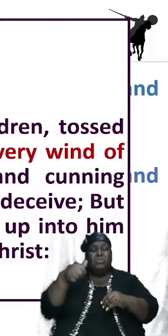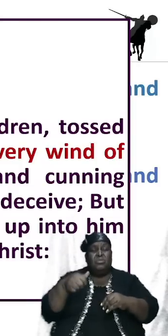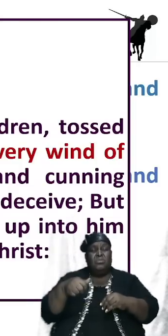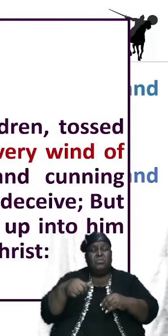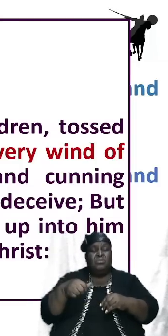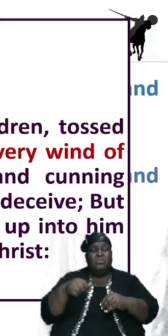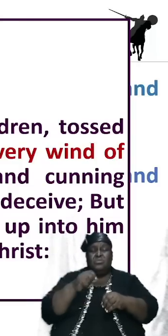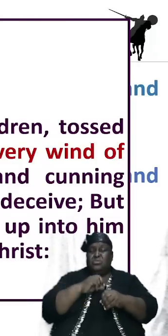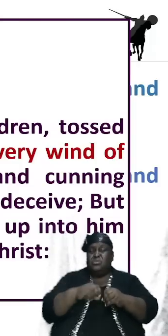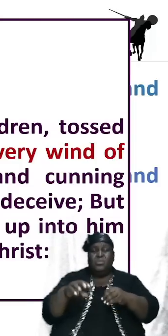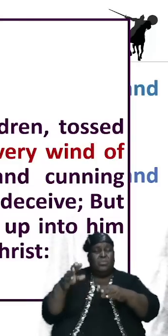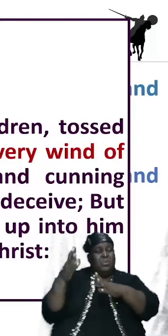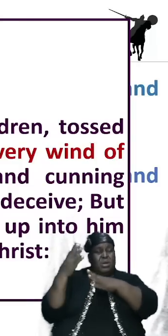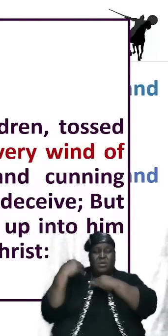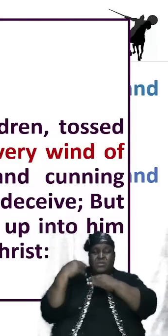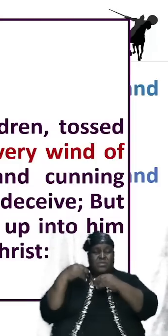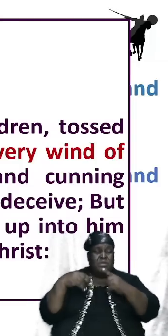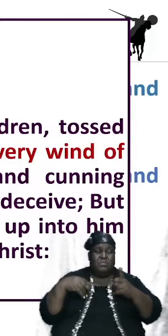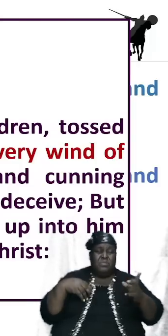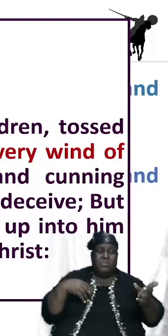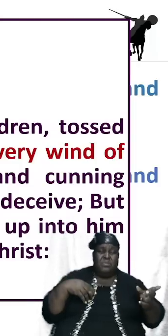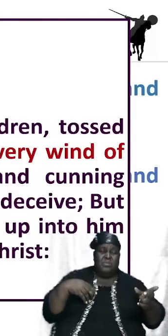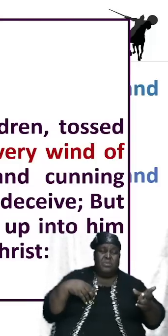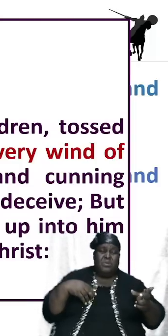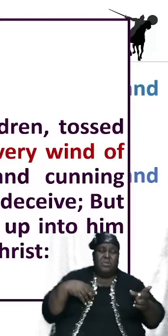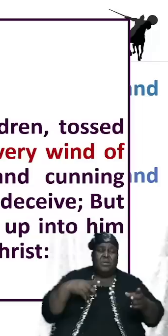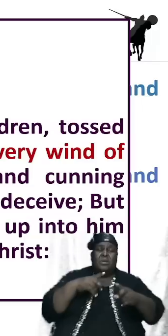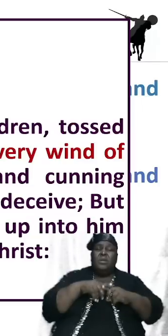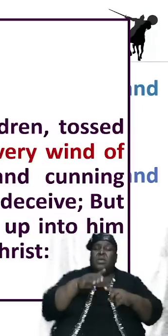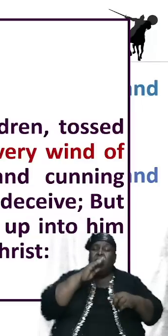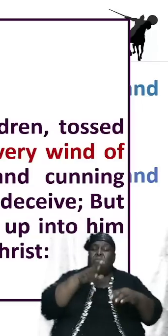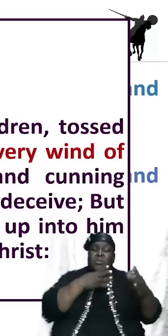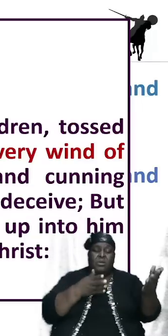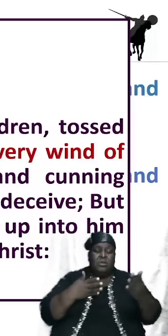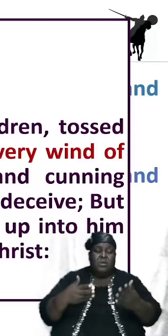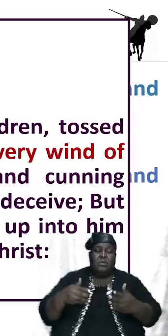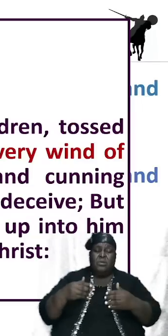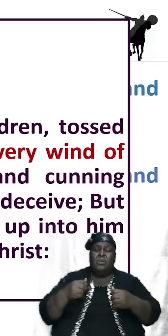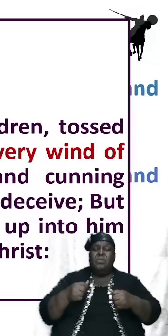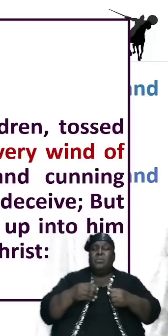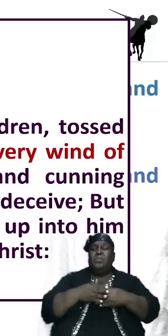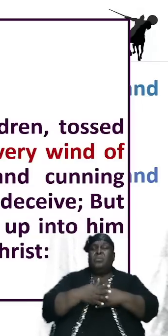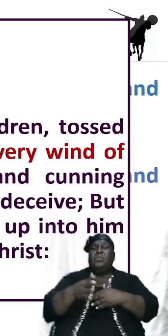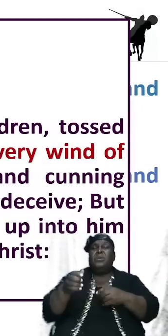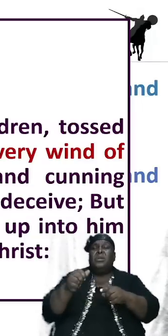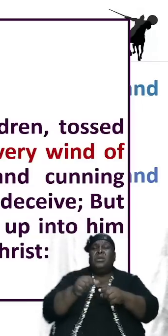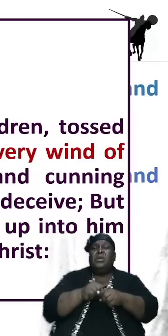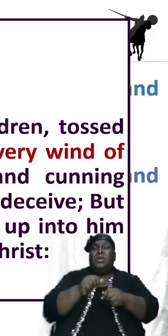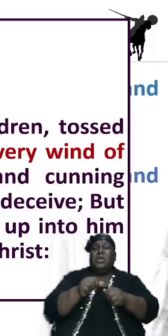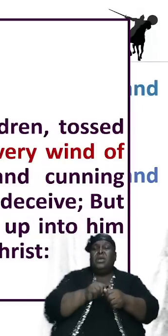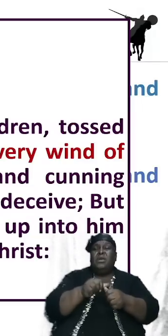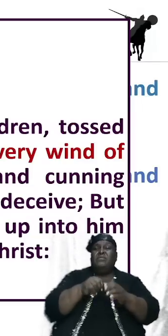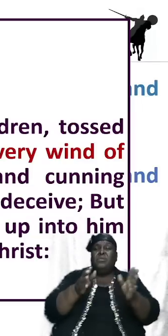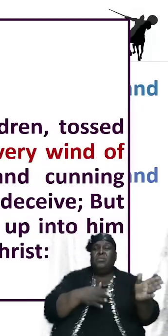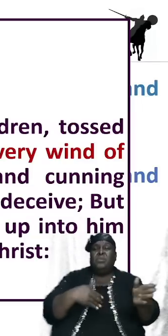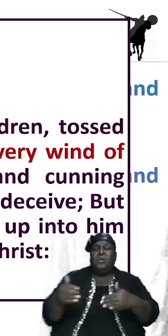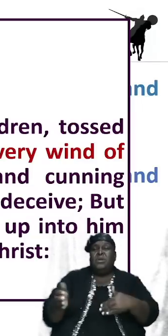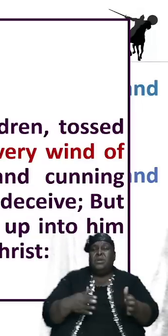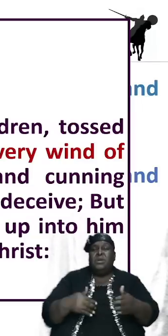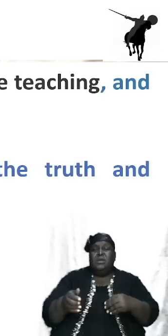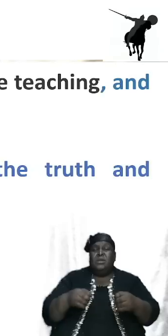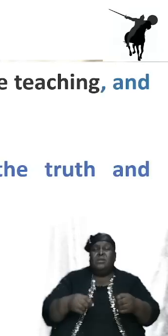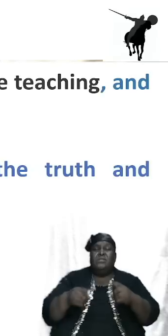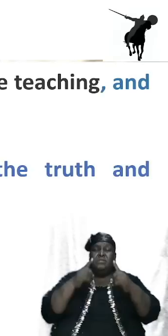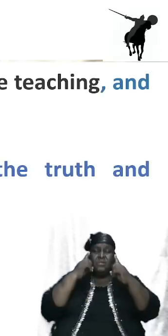will not be cared about with every wind of doctrine. No more like children tossed to and fro and cared about with every wind of